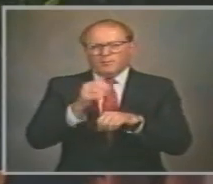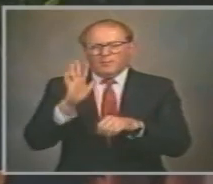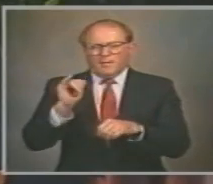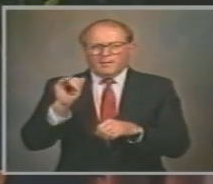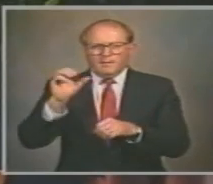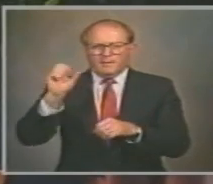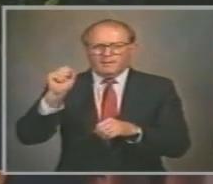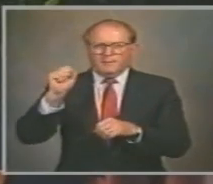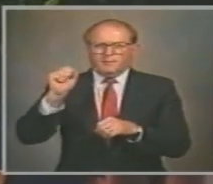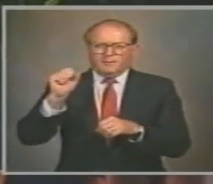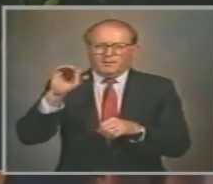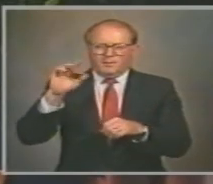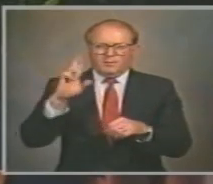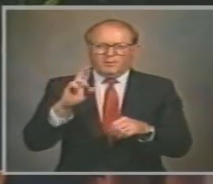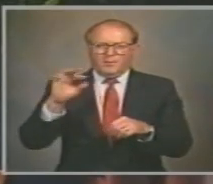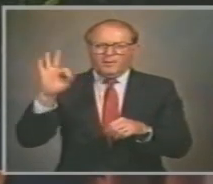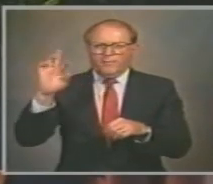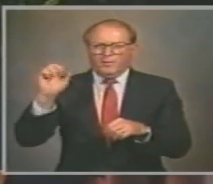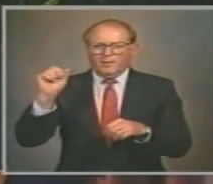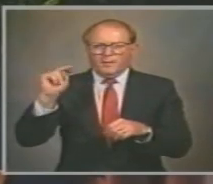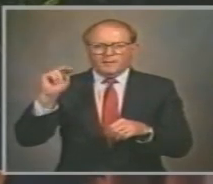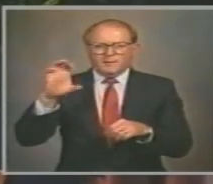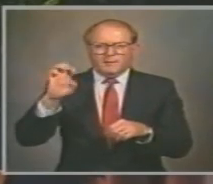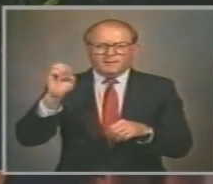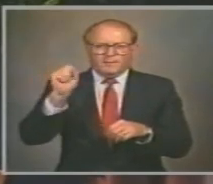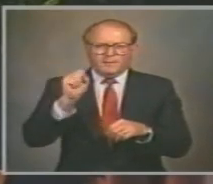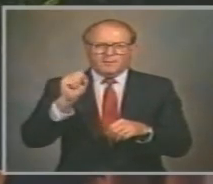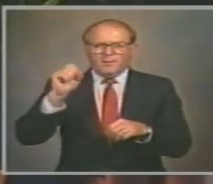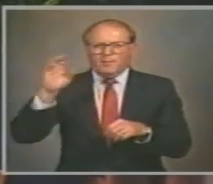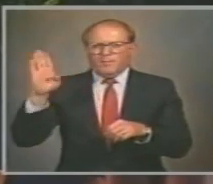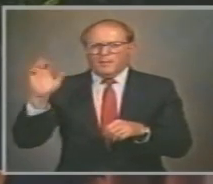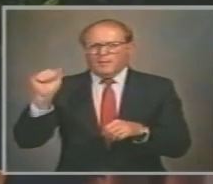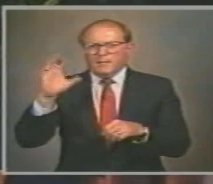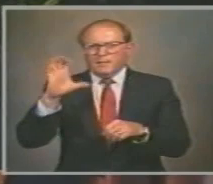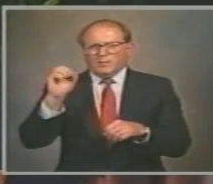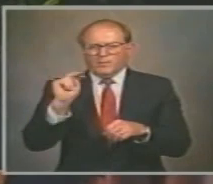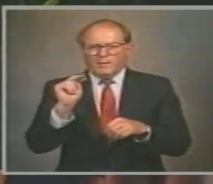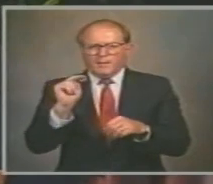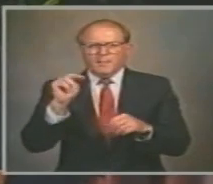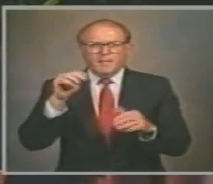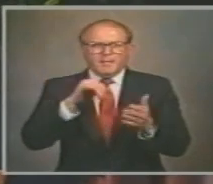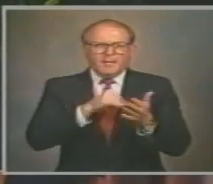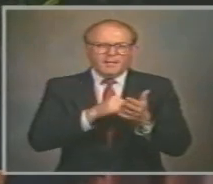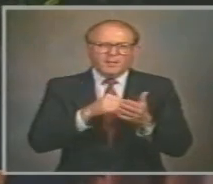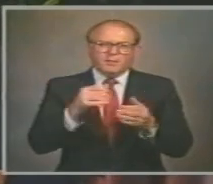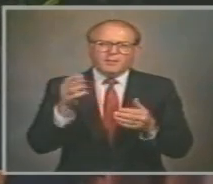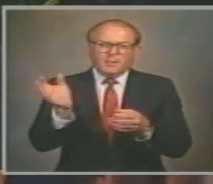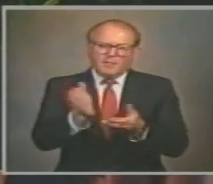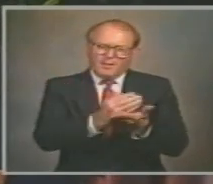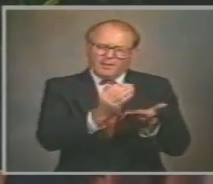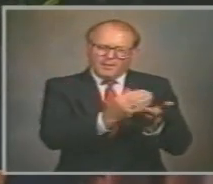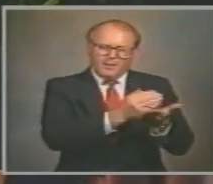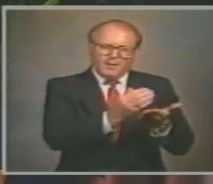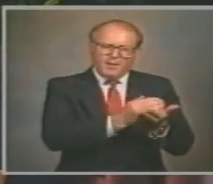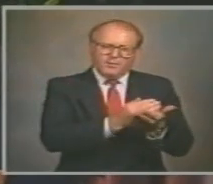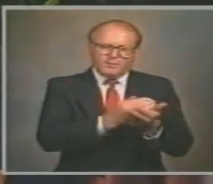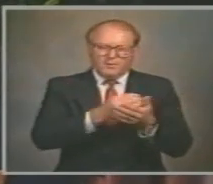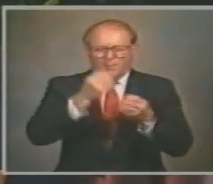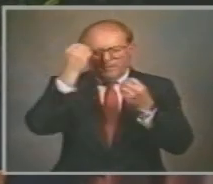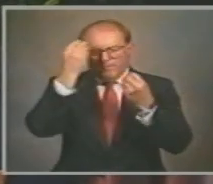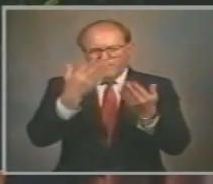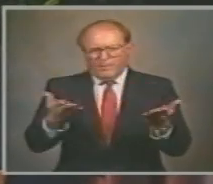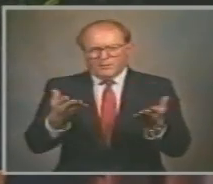Francis Bacon. Science in modern times seeks factual information from the many uses of the scientific